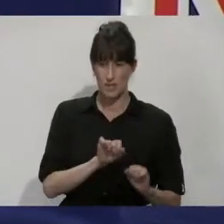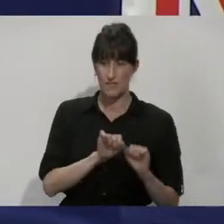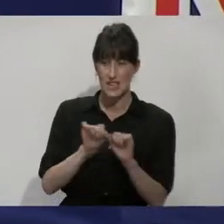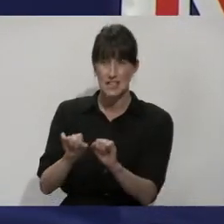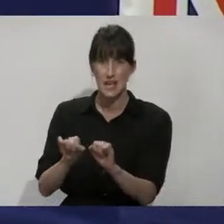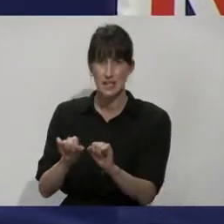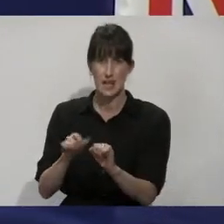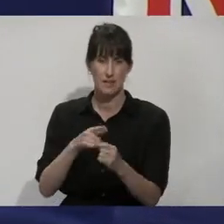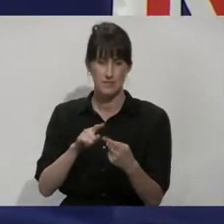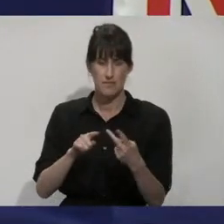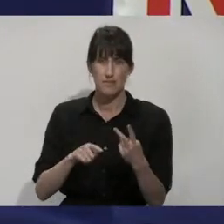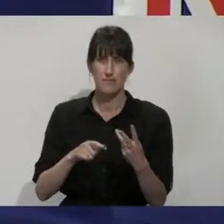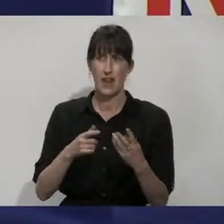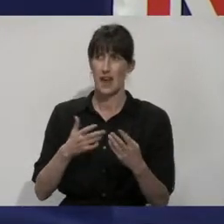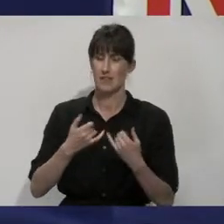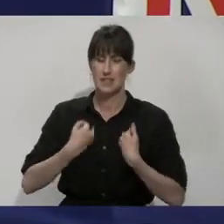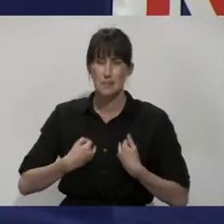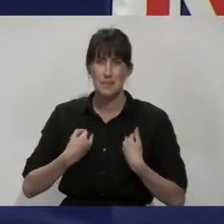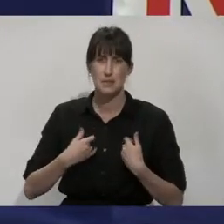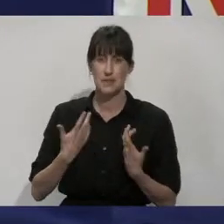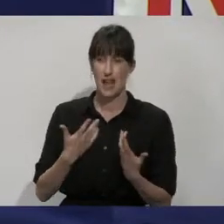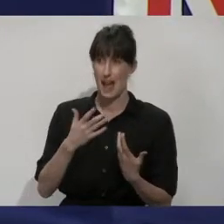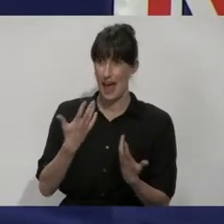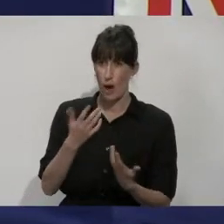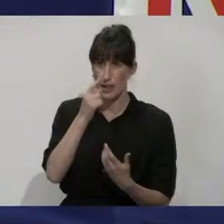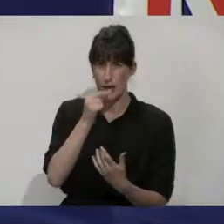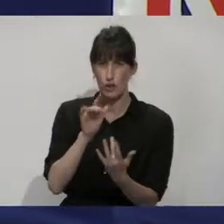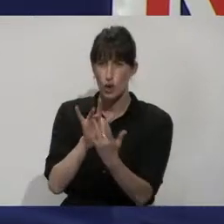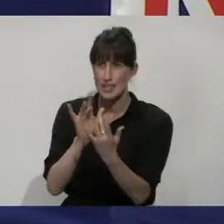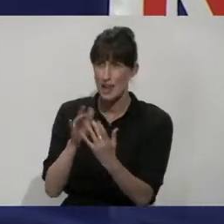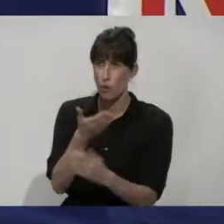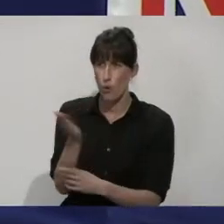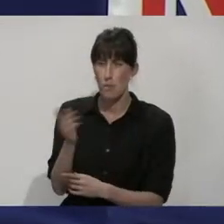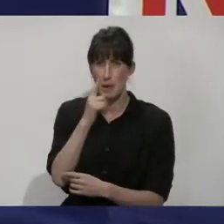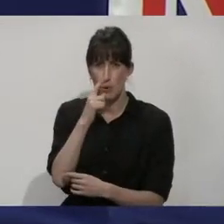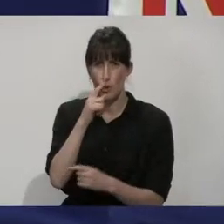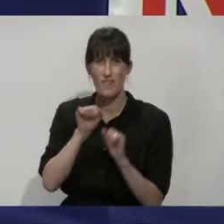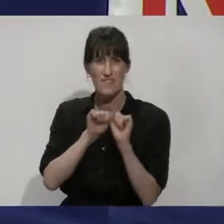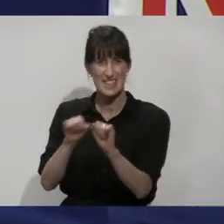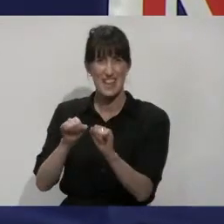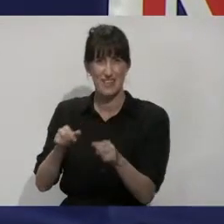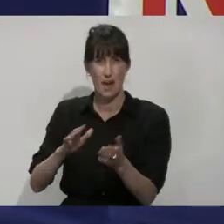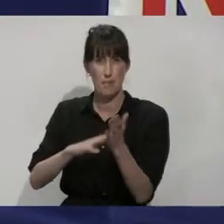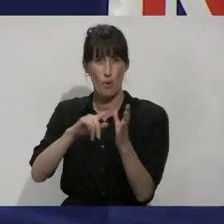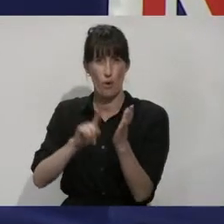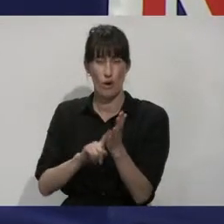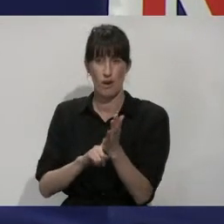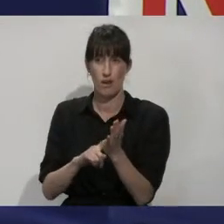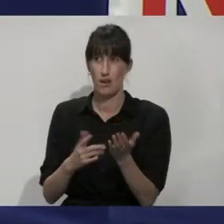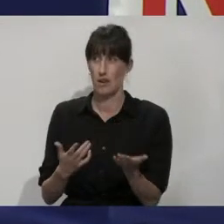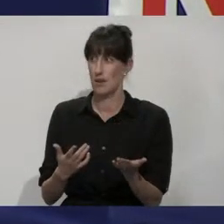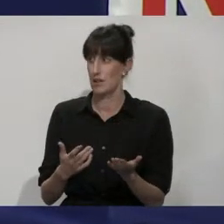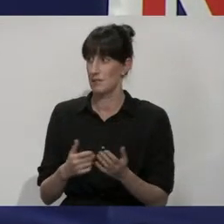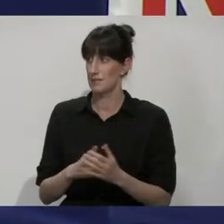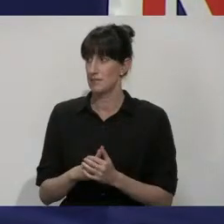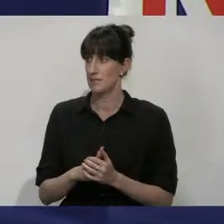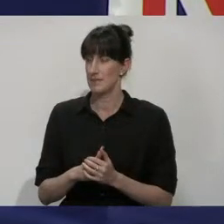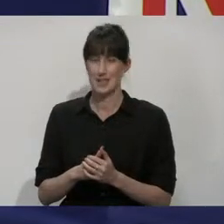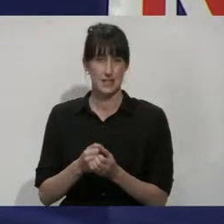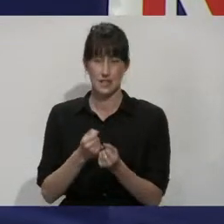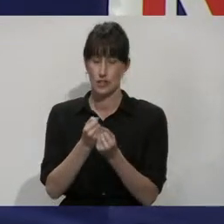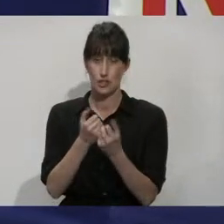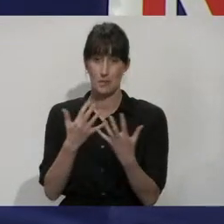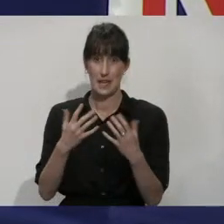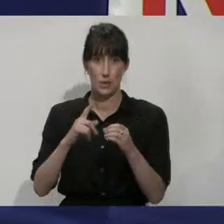close contacts have been identified? How many have actually been reached? Because if we don't know, you know, there could be all kinds of branches coming off